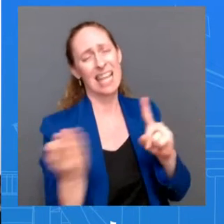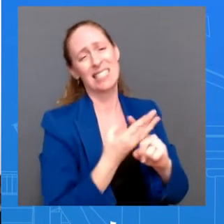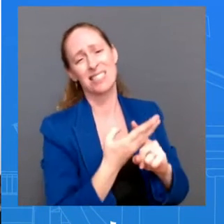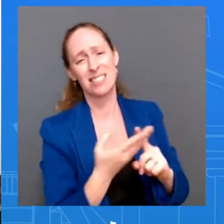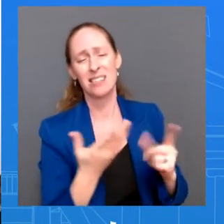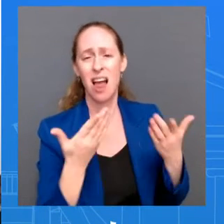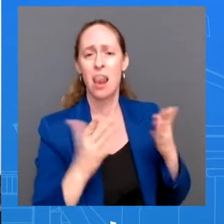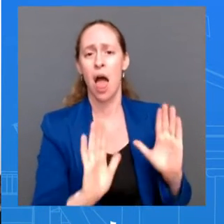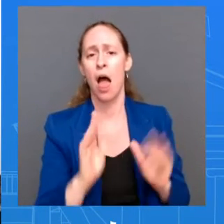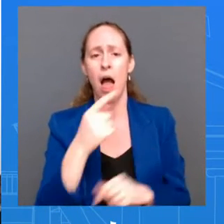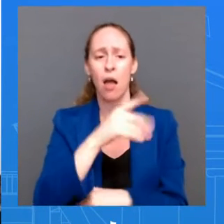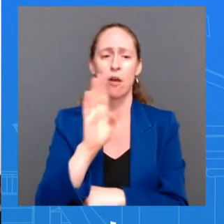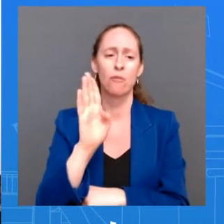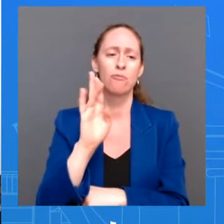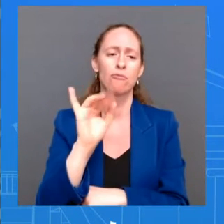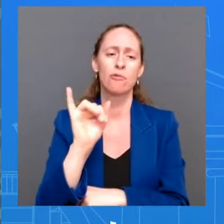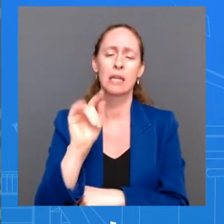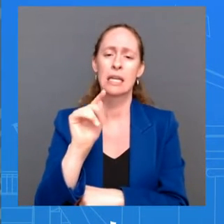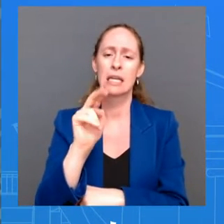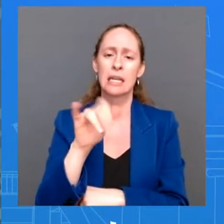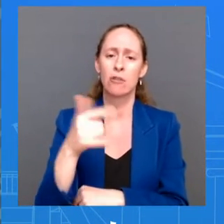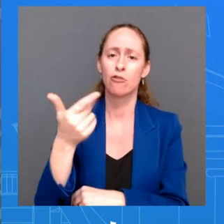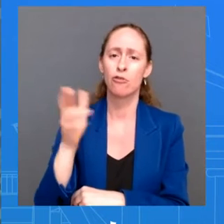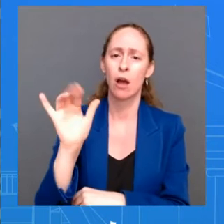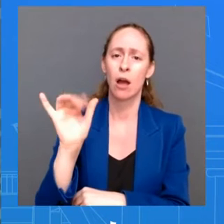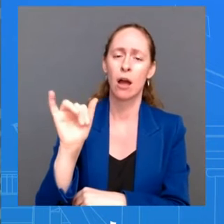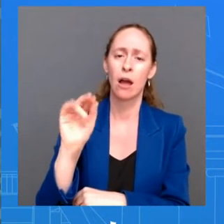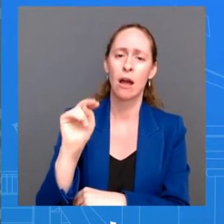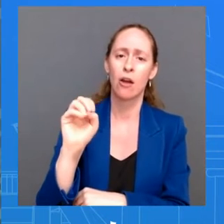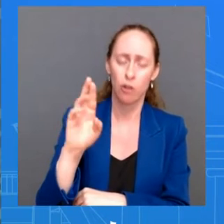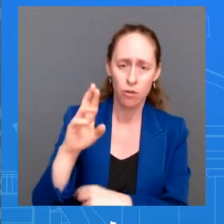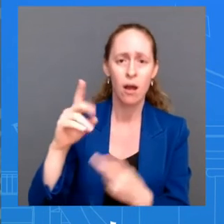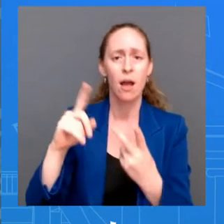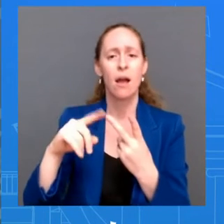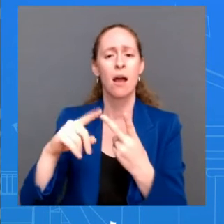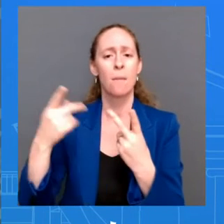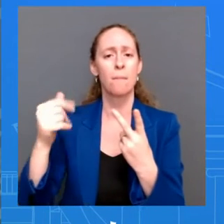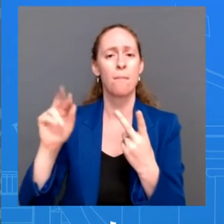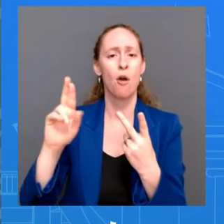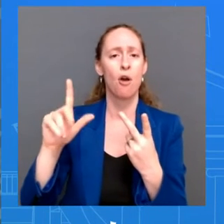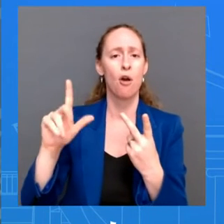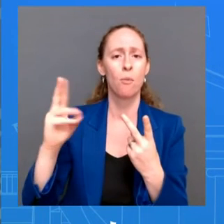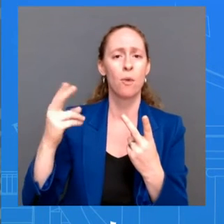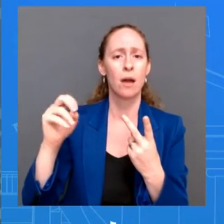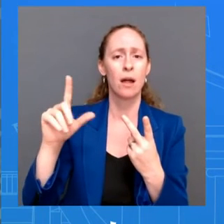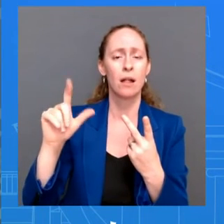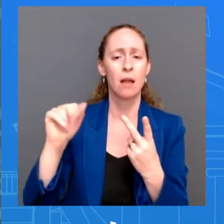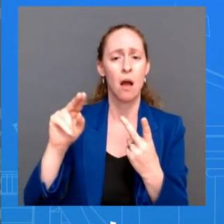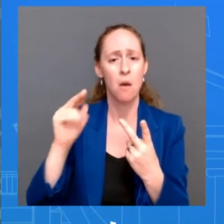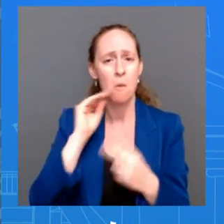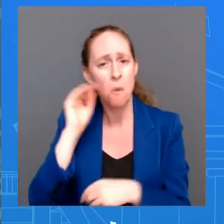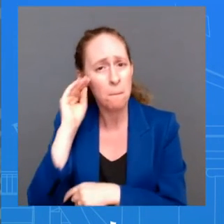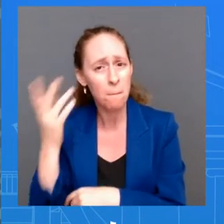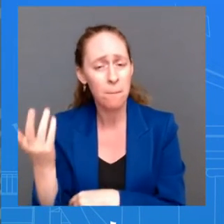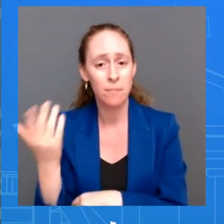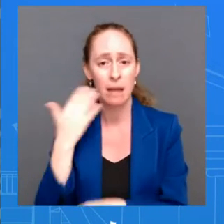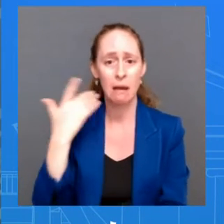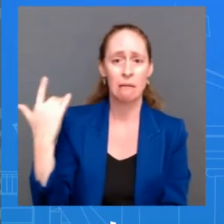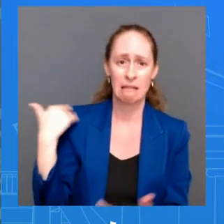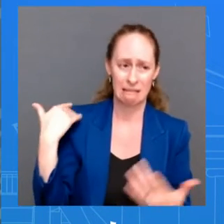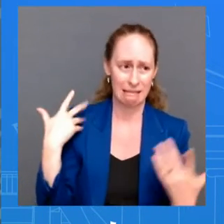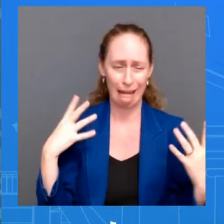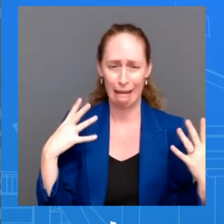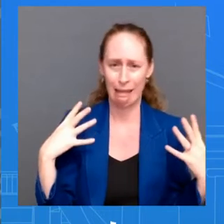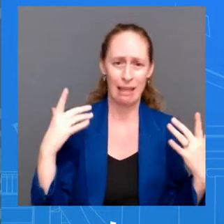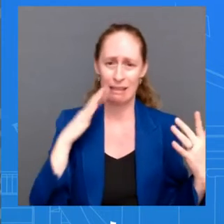wanted an update on that. So Secretary Blinken thought it was important to make clear